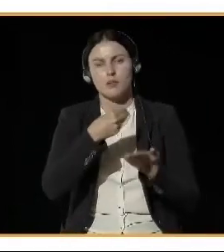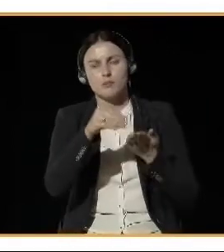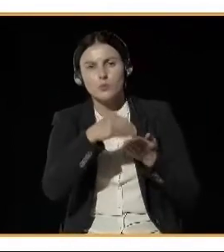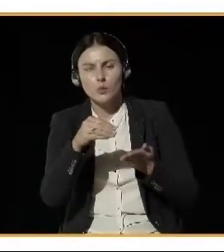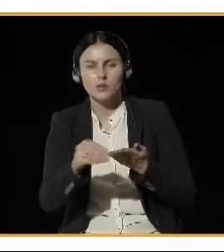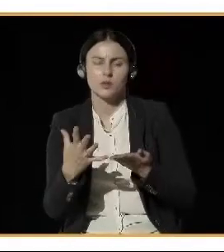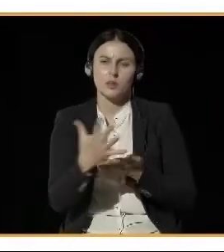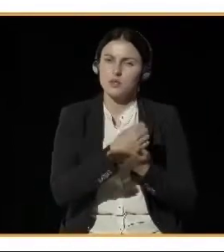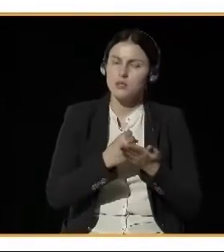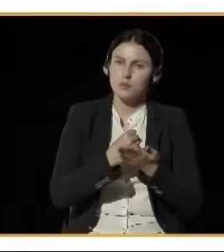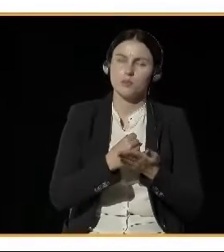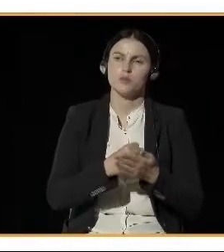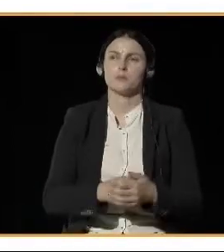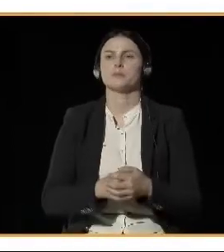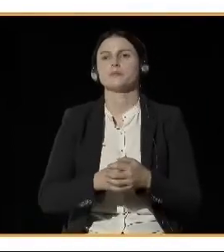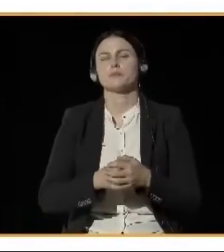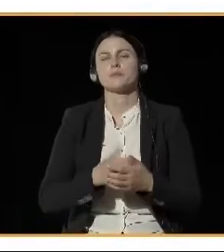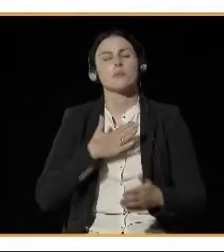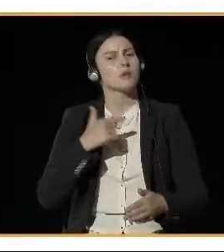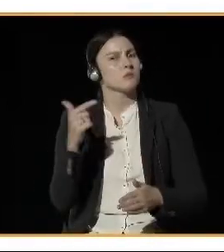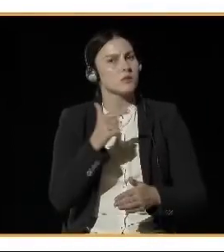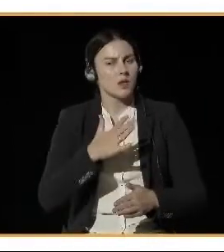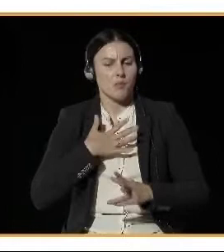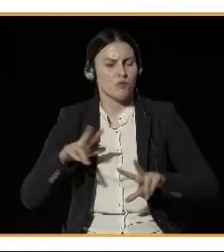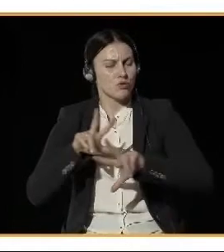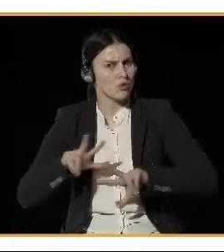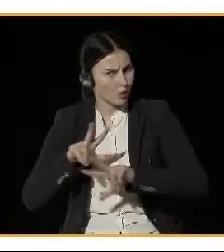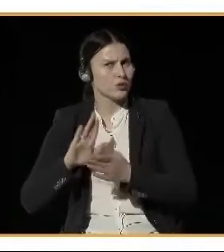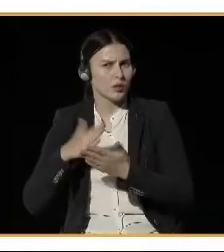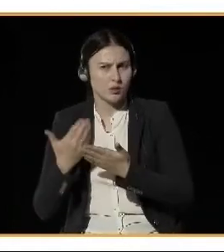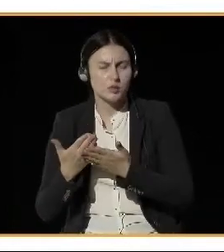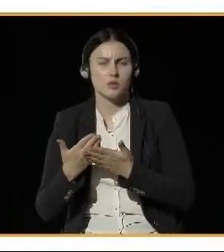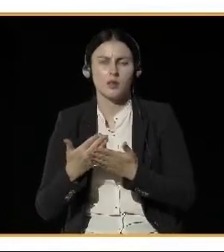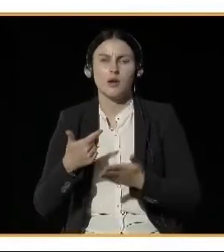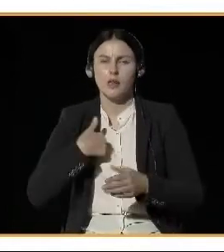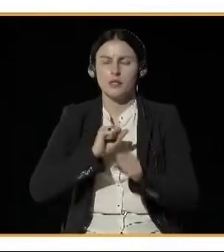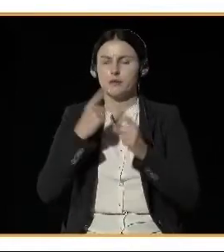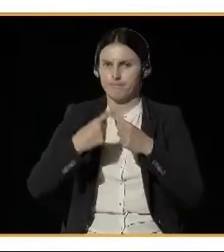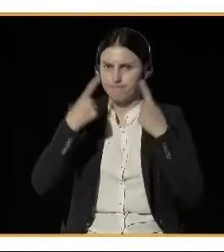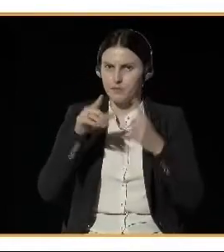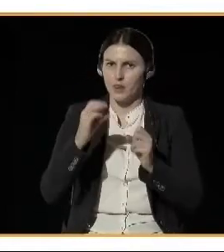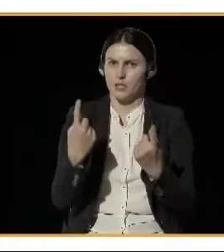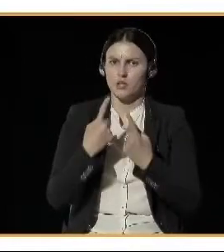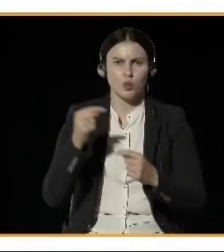this situation must change in the nearest future.